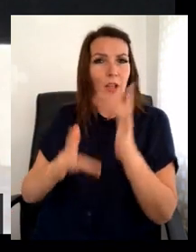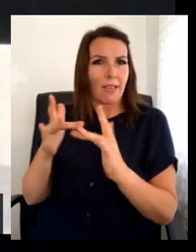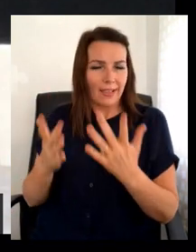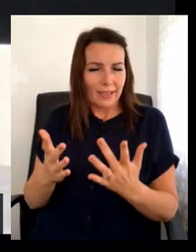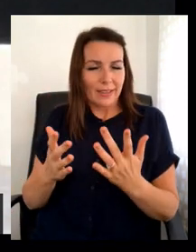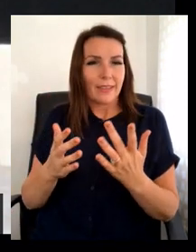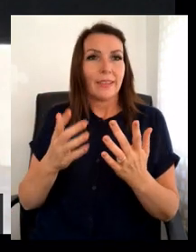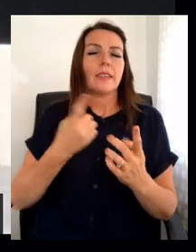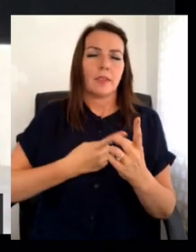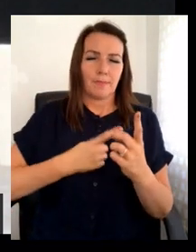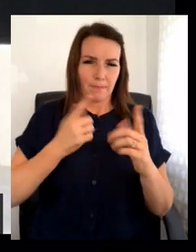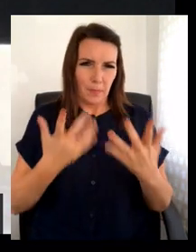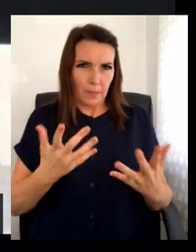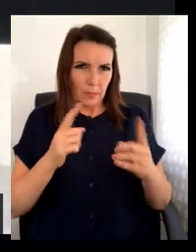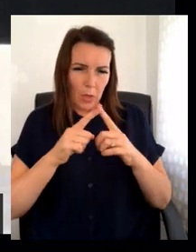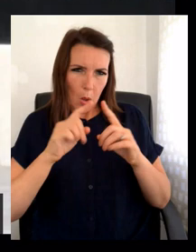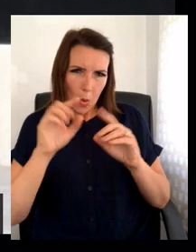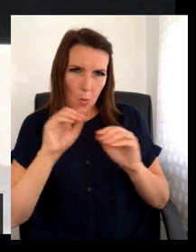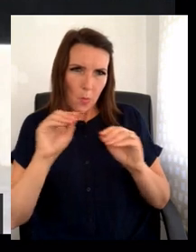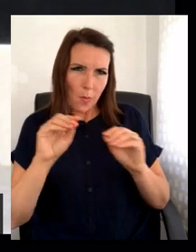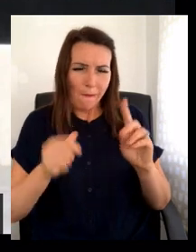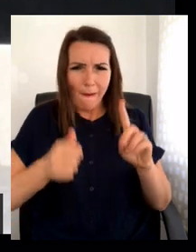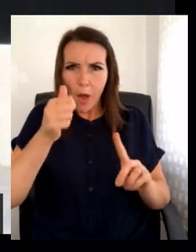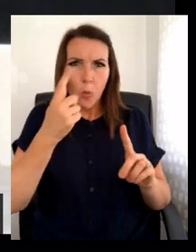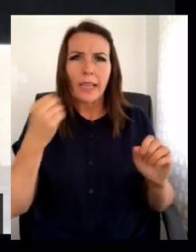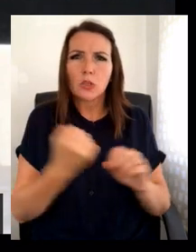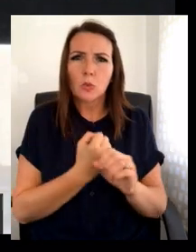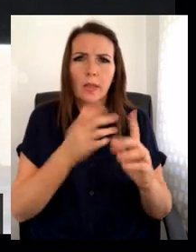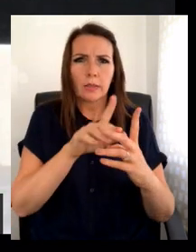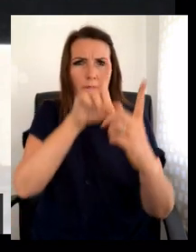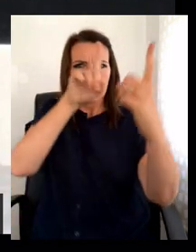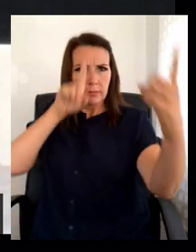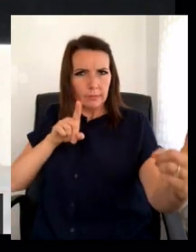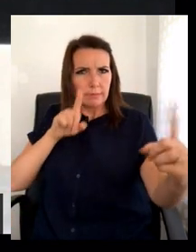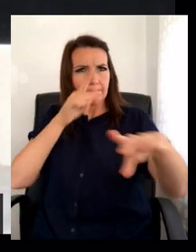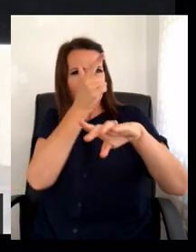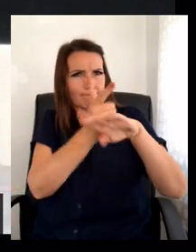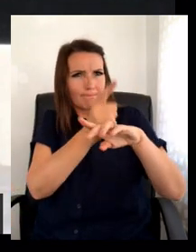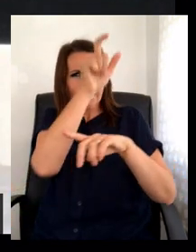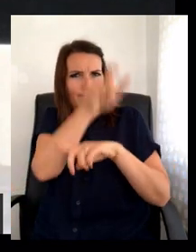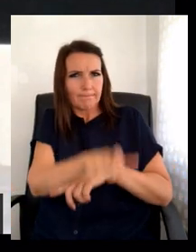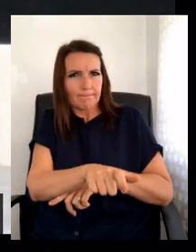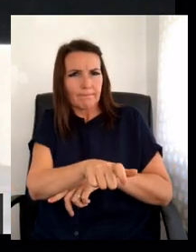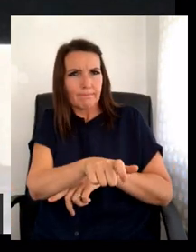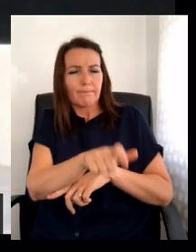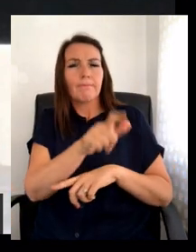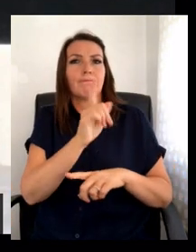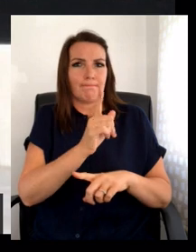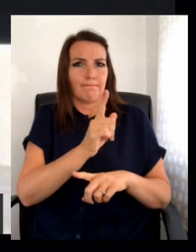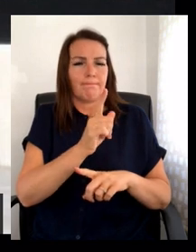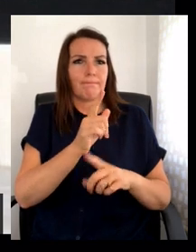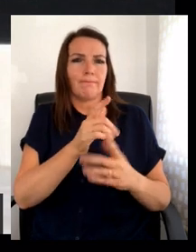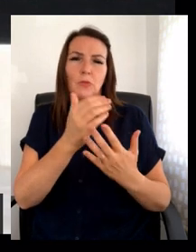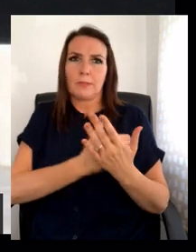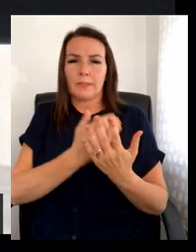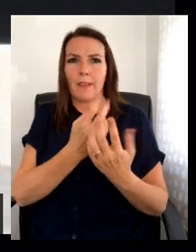working out at the moment kind of how it's possible to do socially distanced shoots and bring drag performers, you know, half a dozen